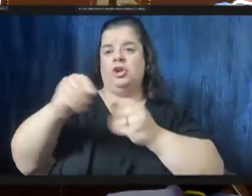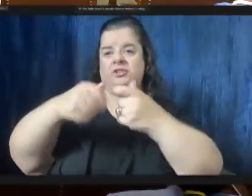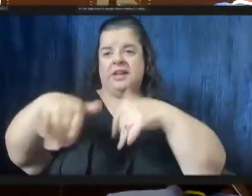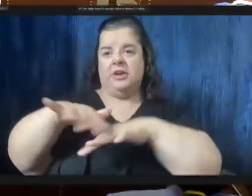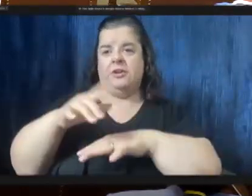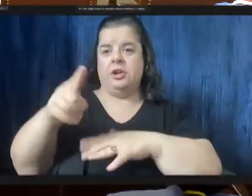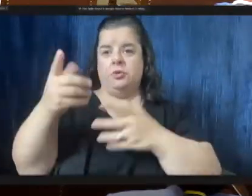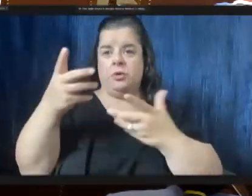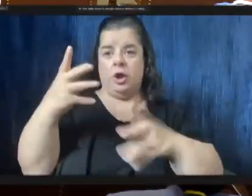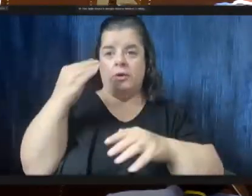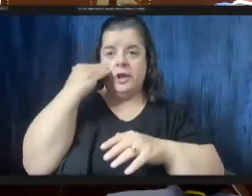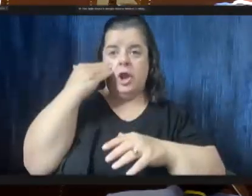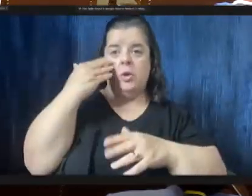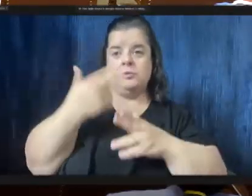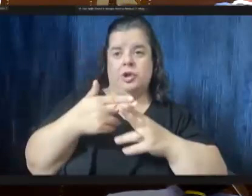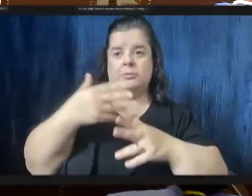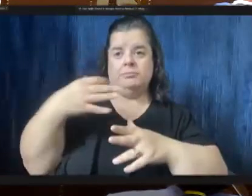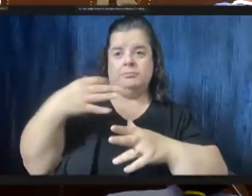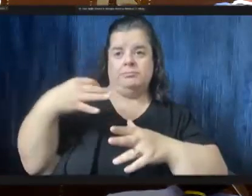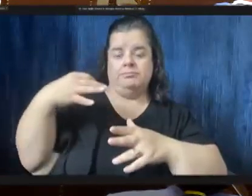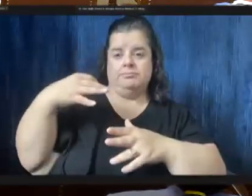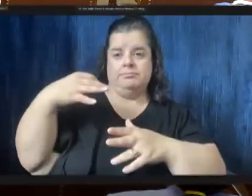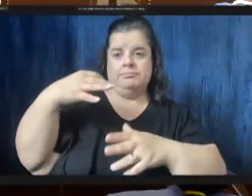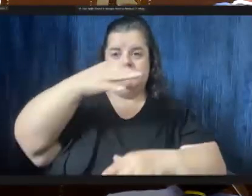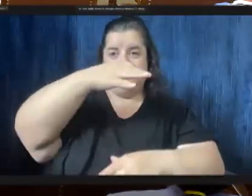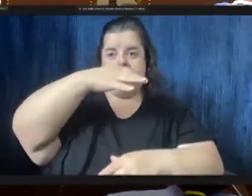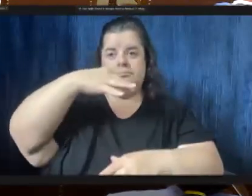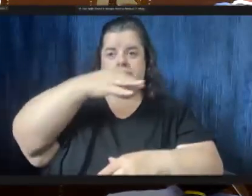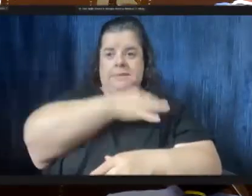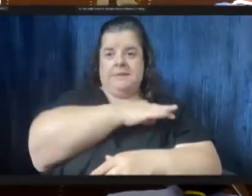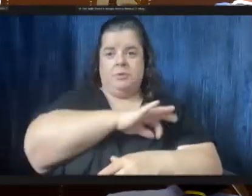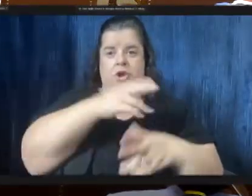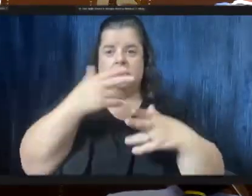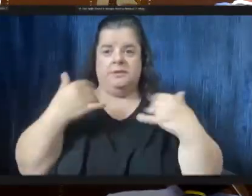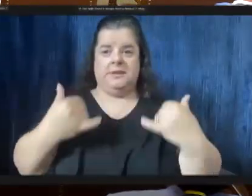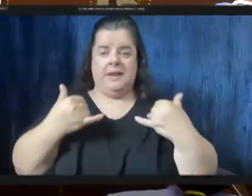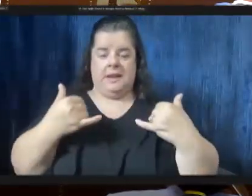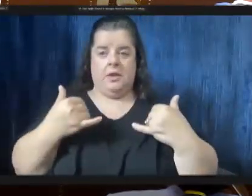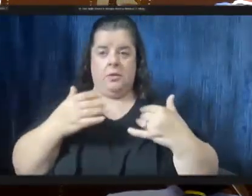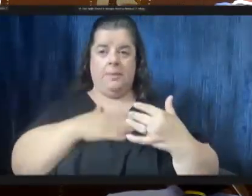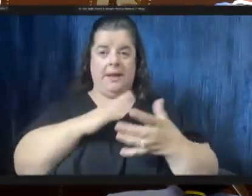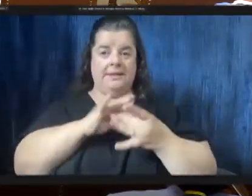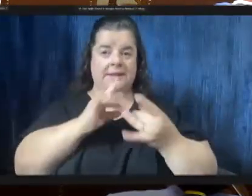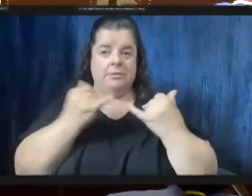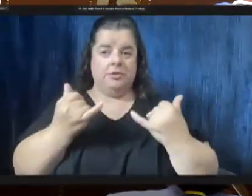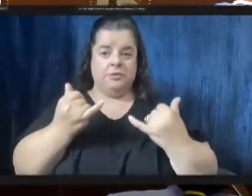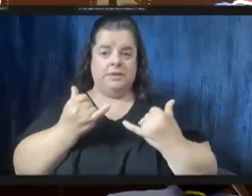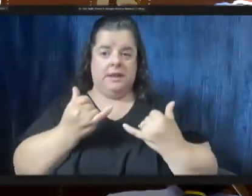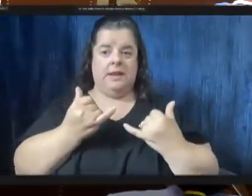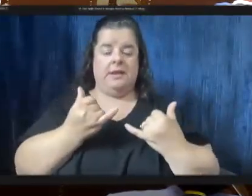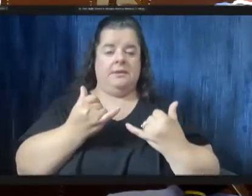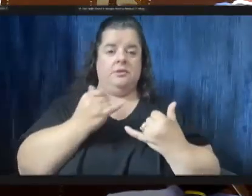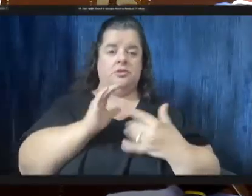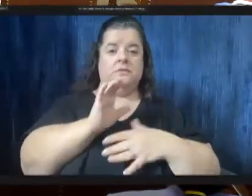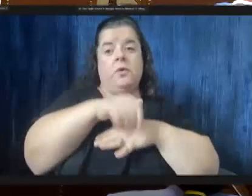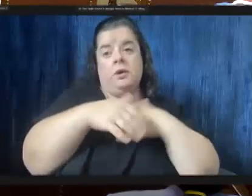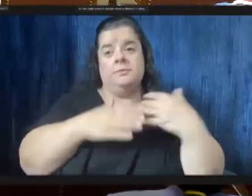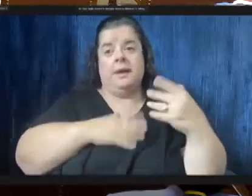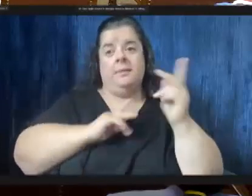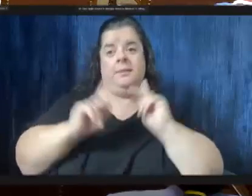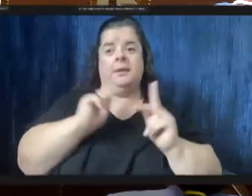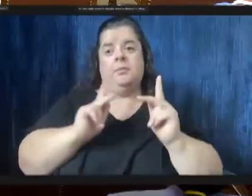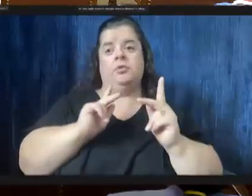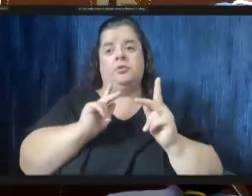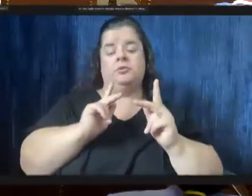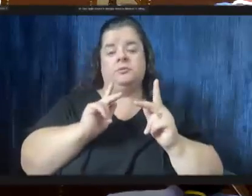all would call Pittsburgh. My statement today are to invoke my people's constitutional indigenous rights, and I